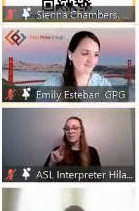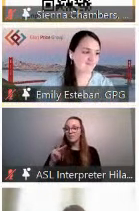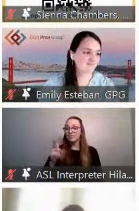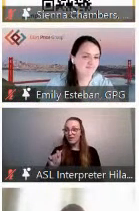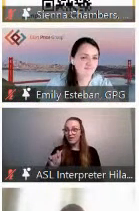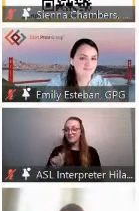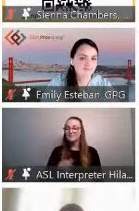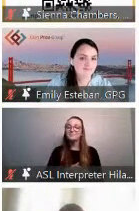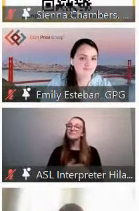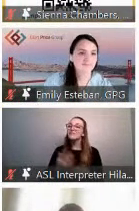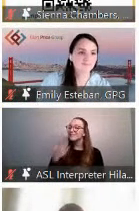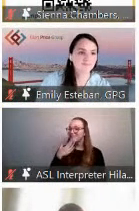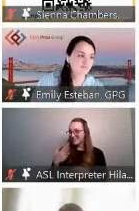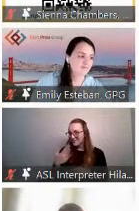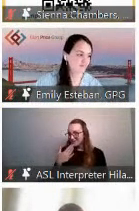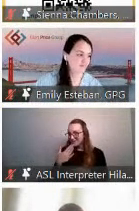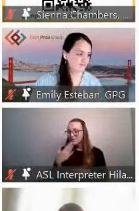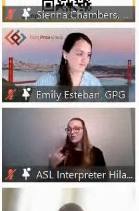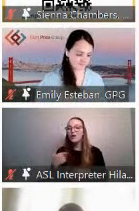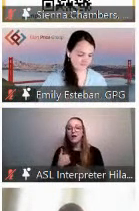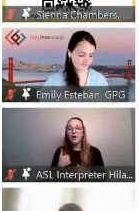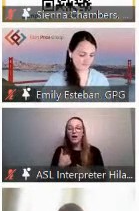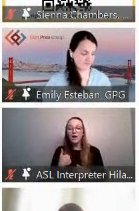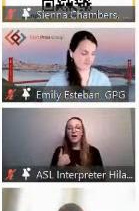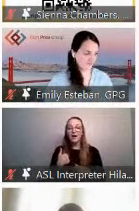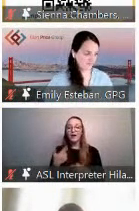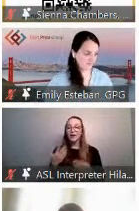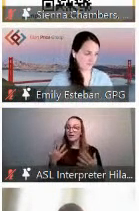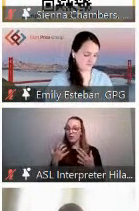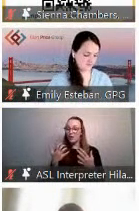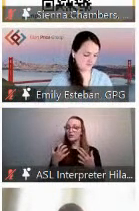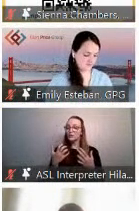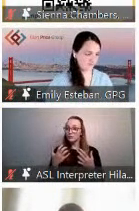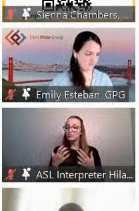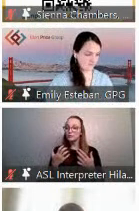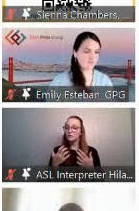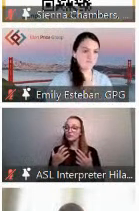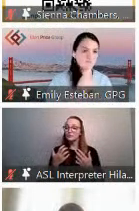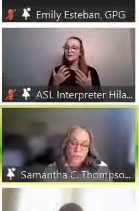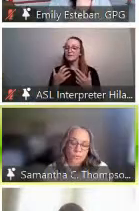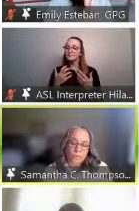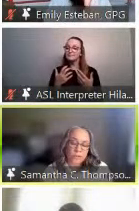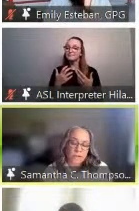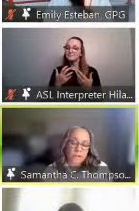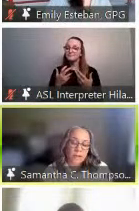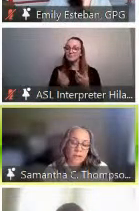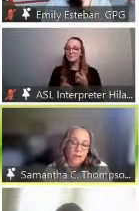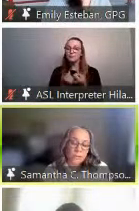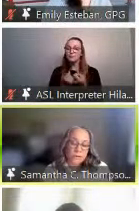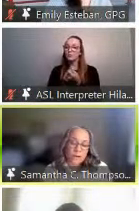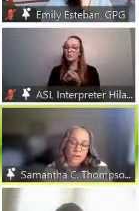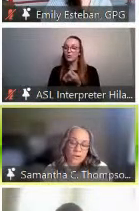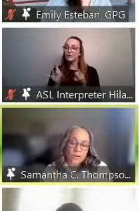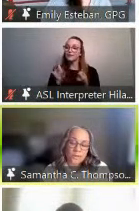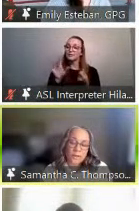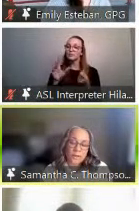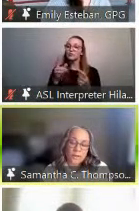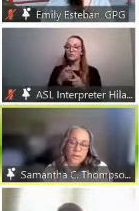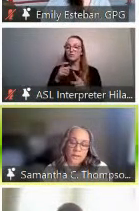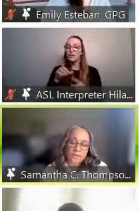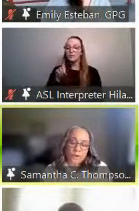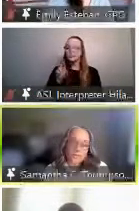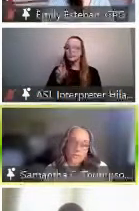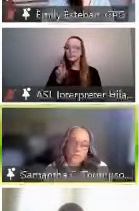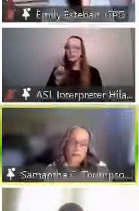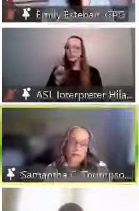you. I would like to echo the suggestion by Dr. Lawanda regarding the